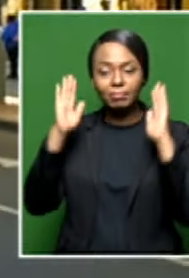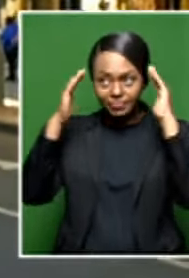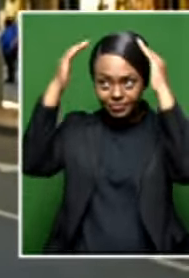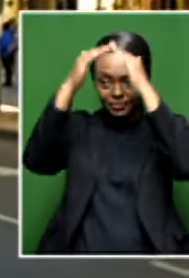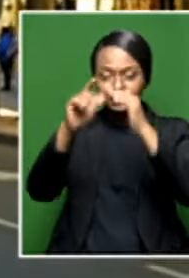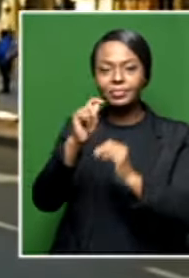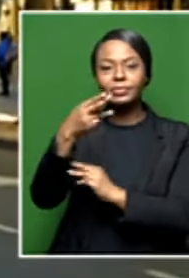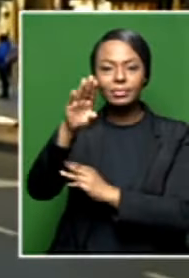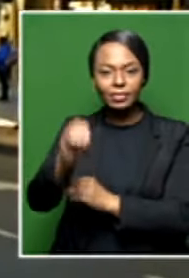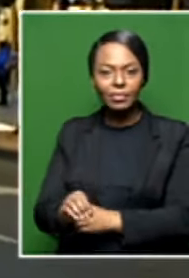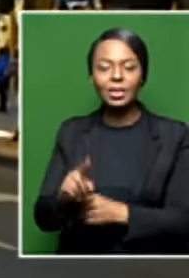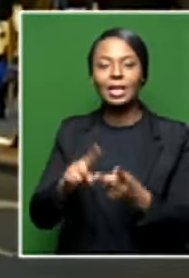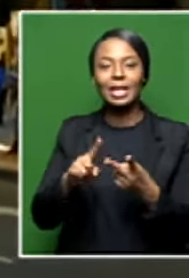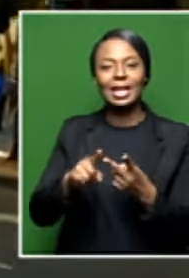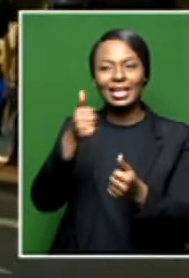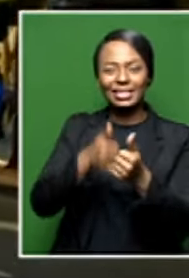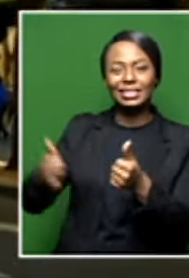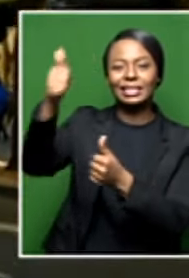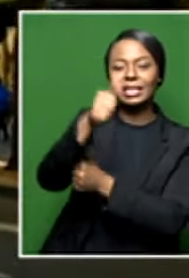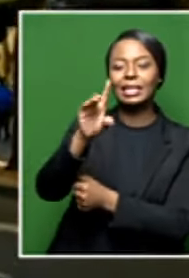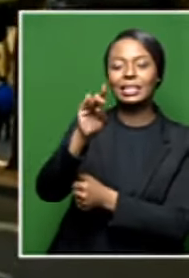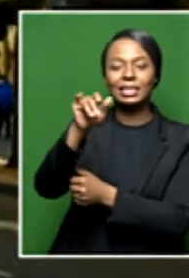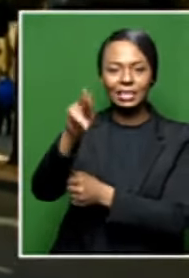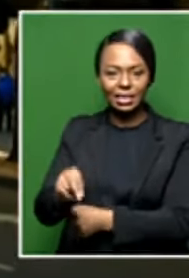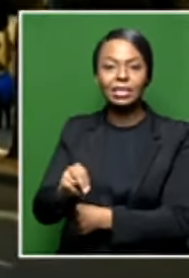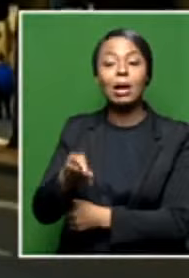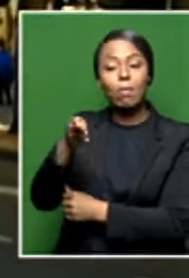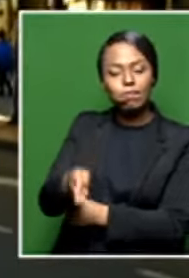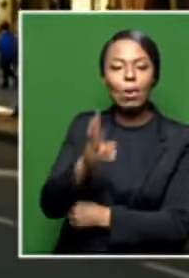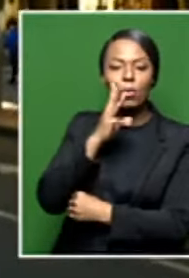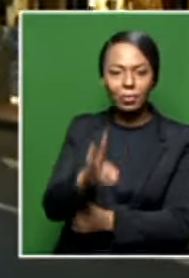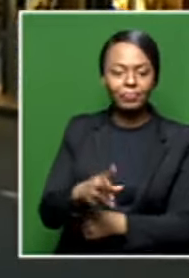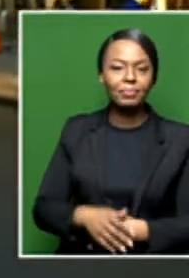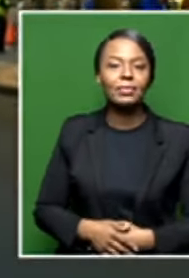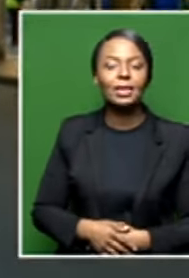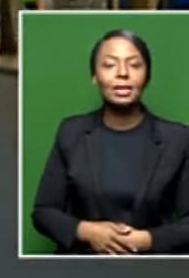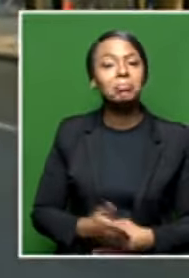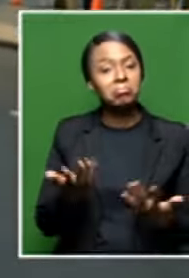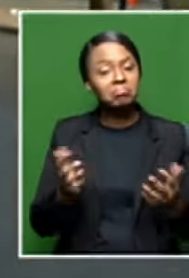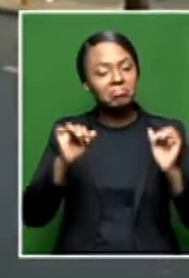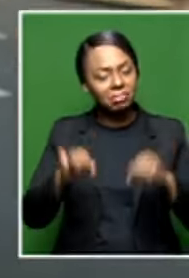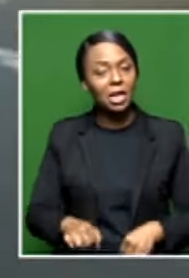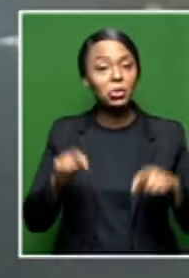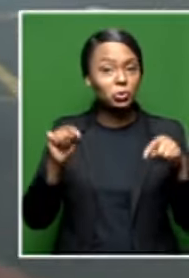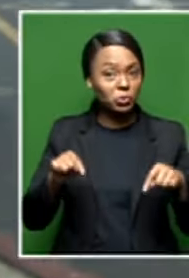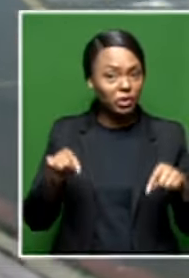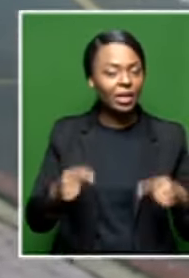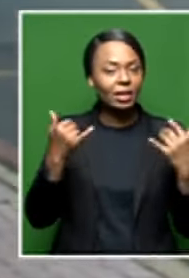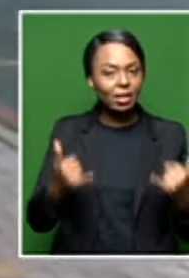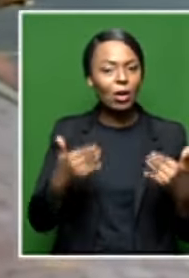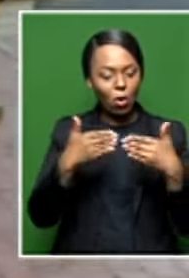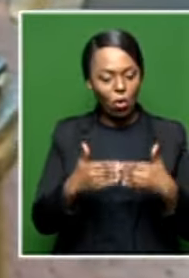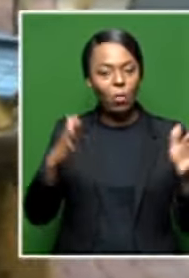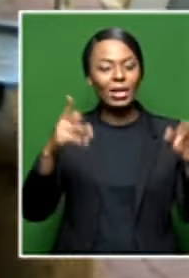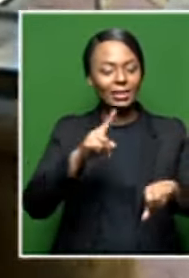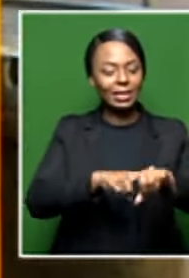Thabo Makgoba, as well as the Dean of the St. George's Cathedral. And yes, today of course open from